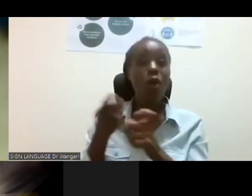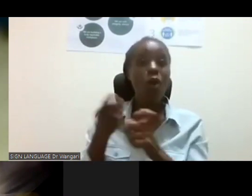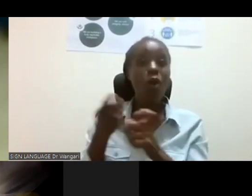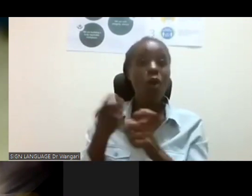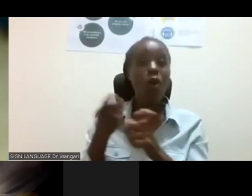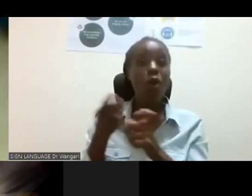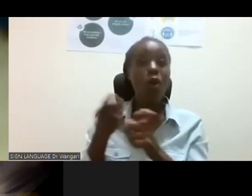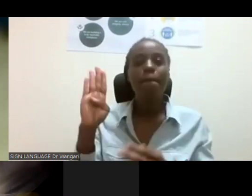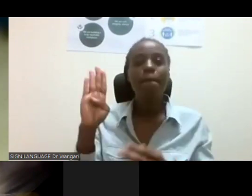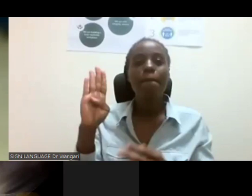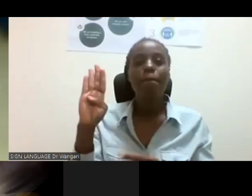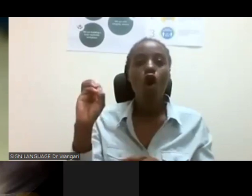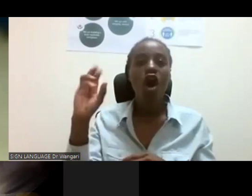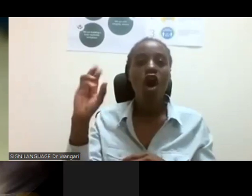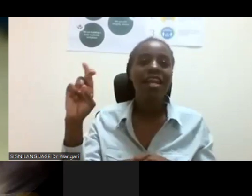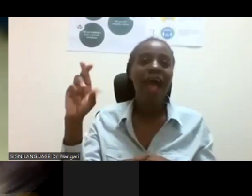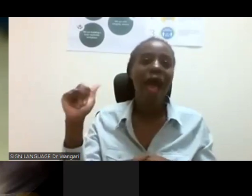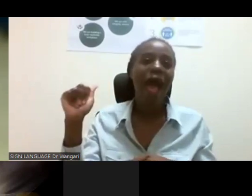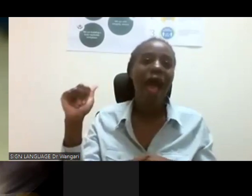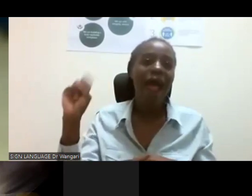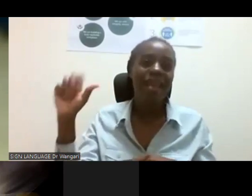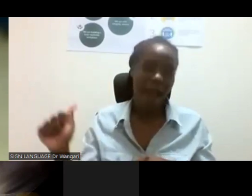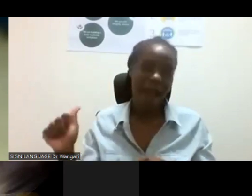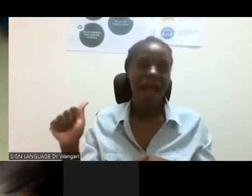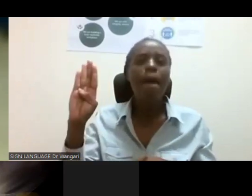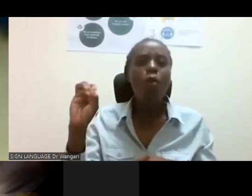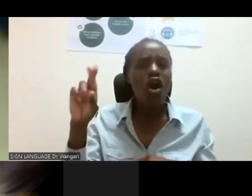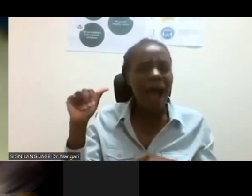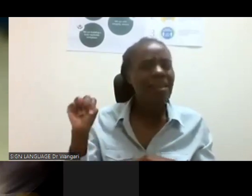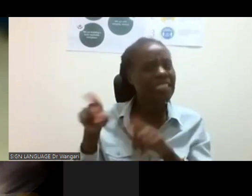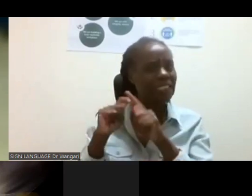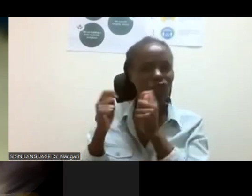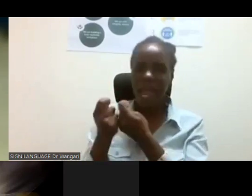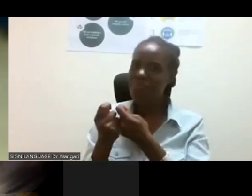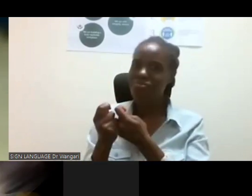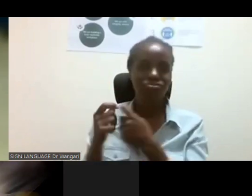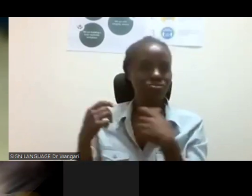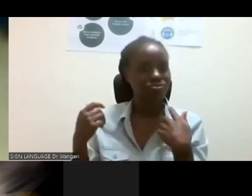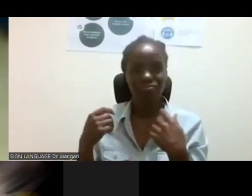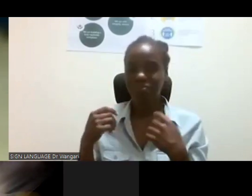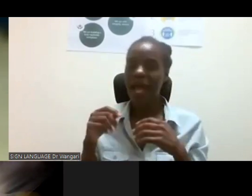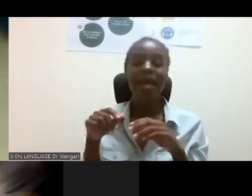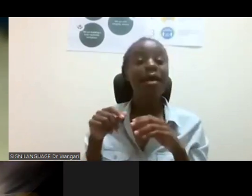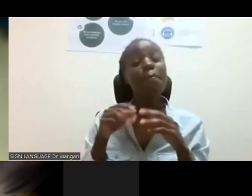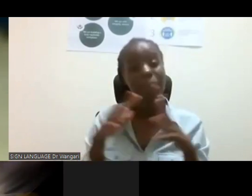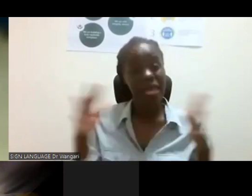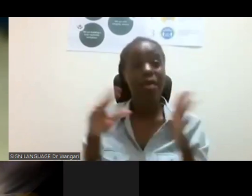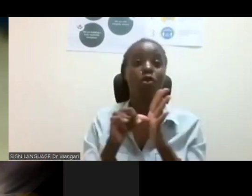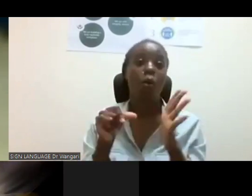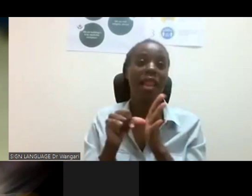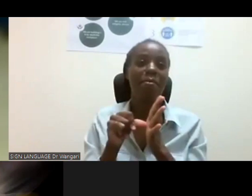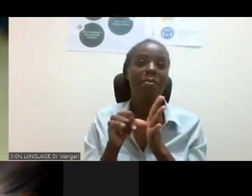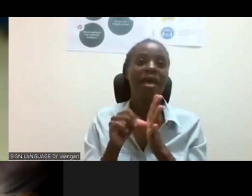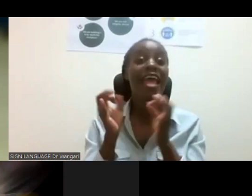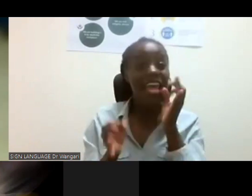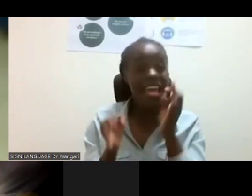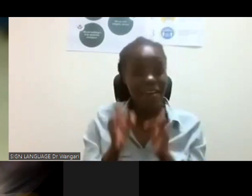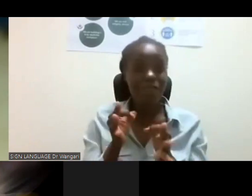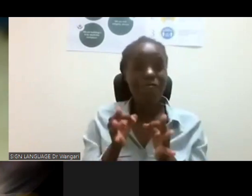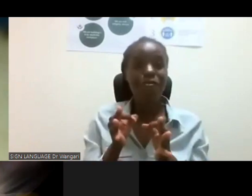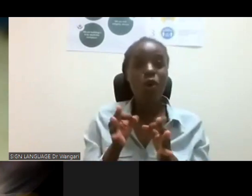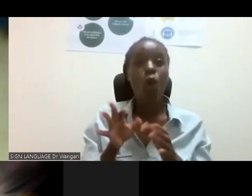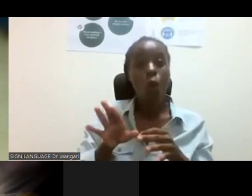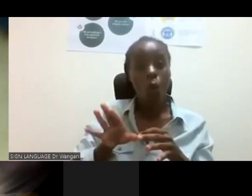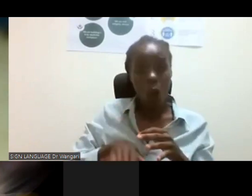own issue with a male clinician, and it happened that if it were female, they would have been